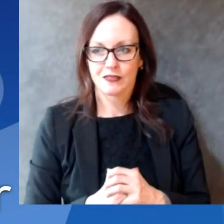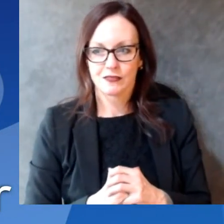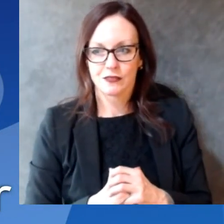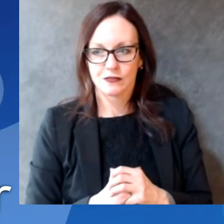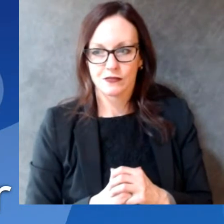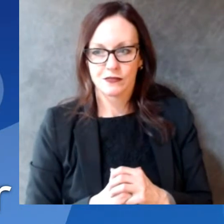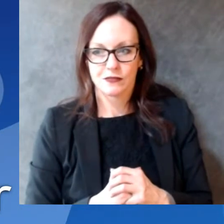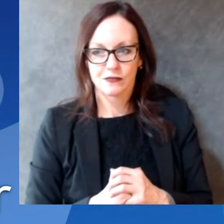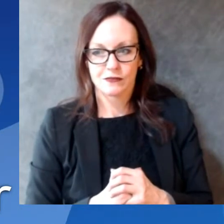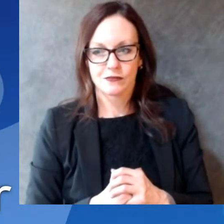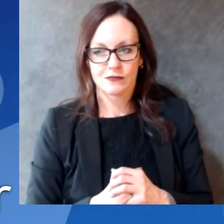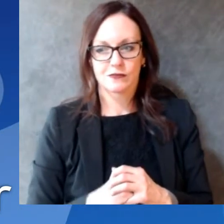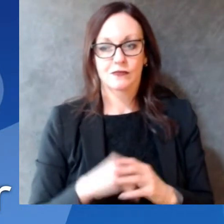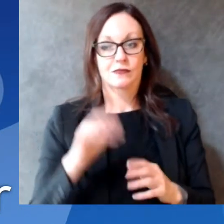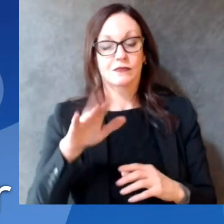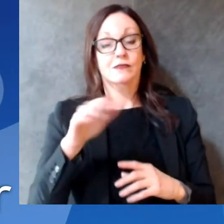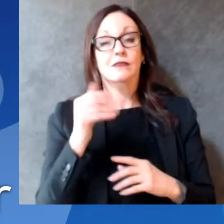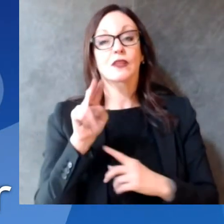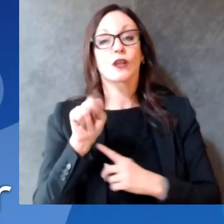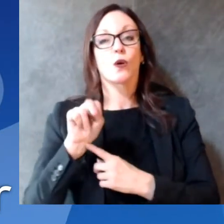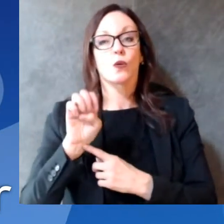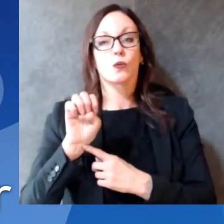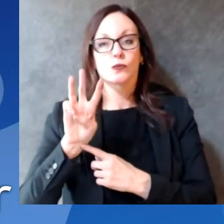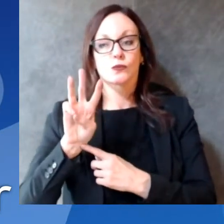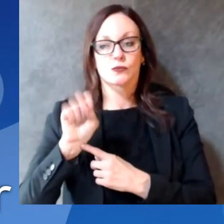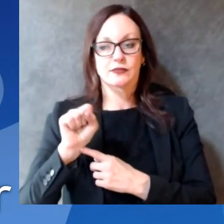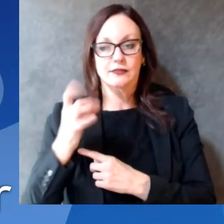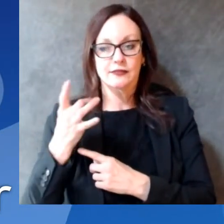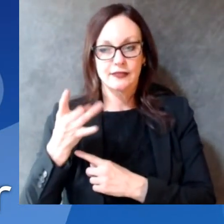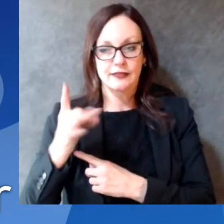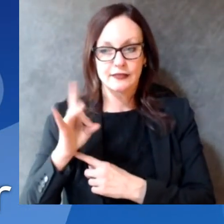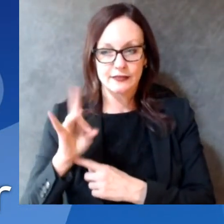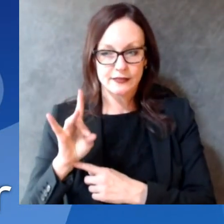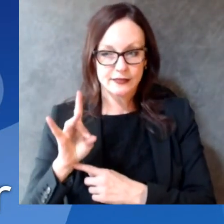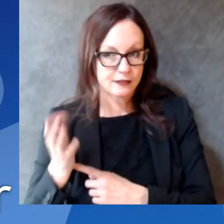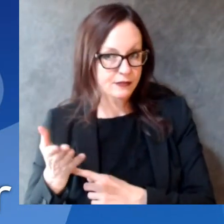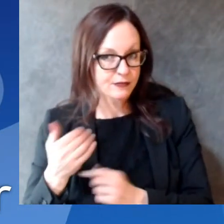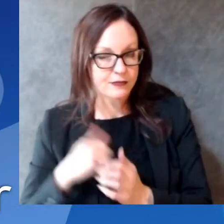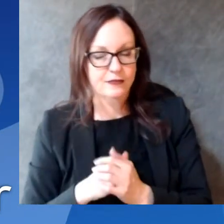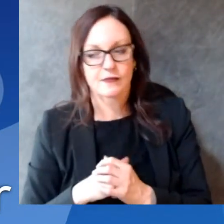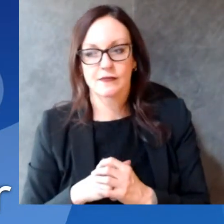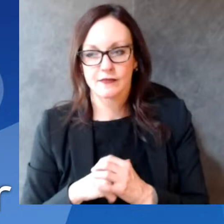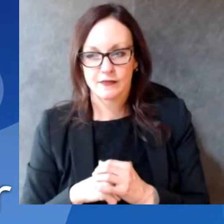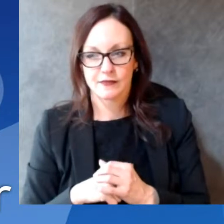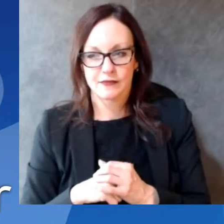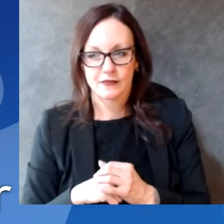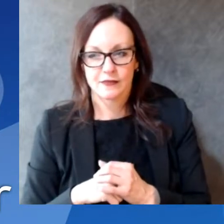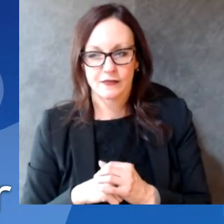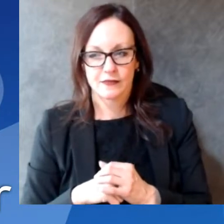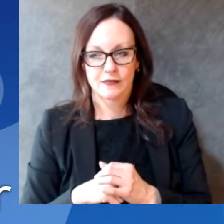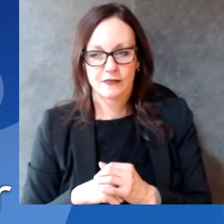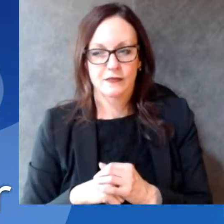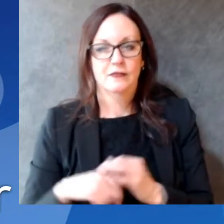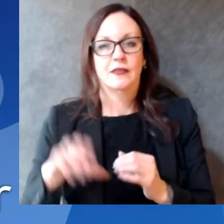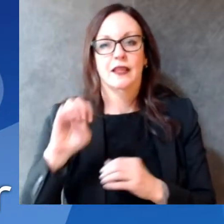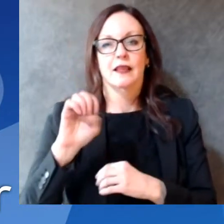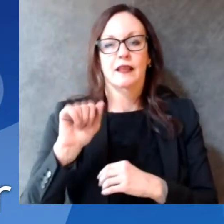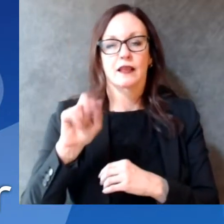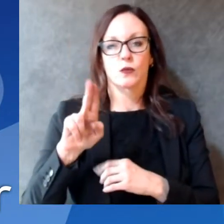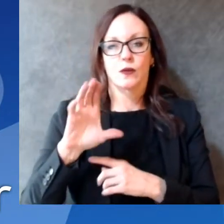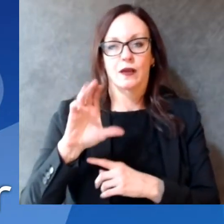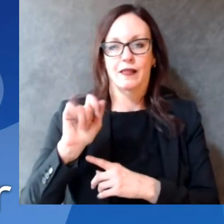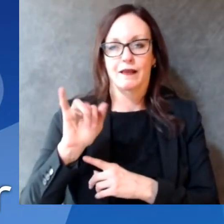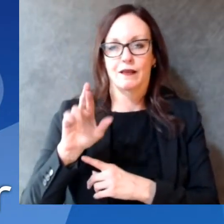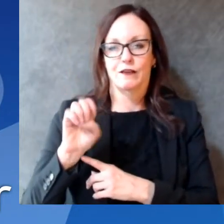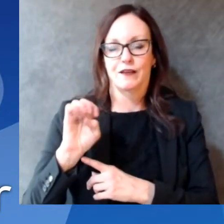Hi, thanks for taking my question. My question pertains to, so obviously right now the eligible age group is 16 and up, which is also the age